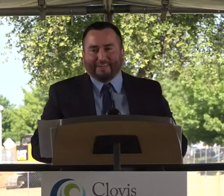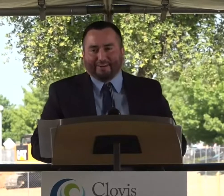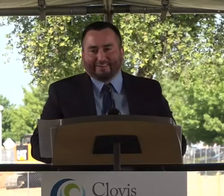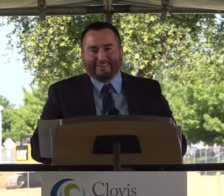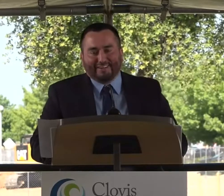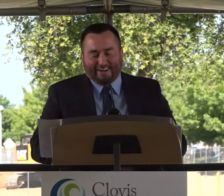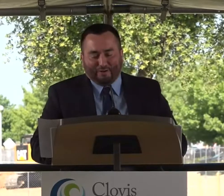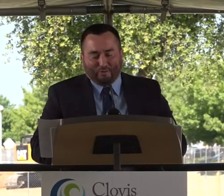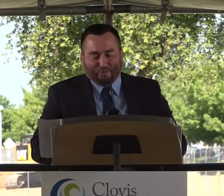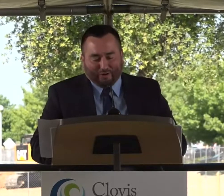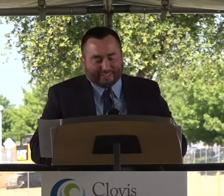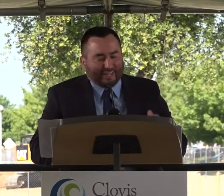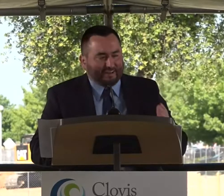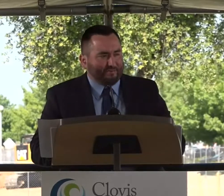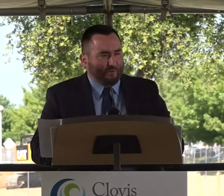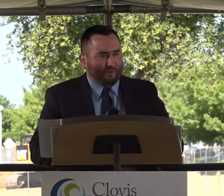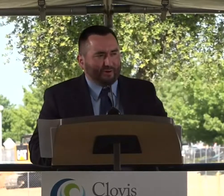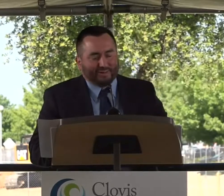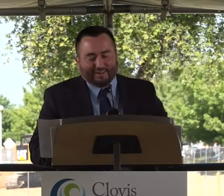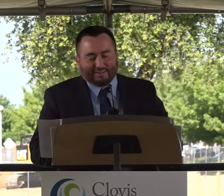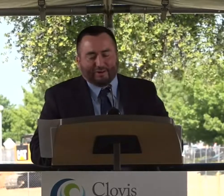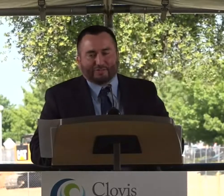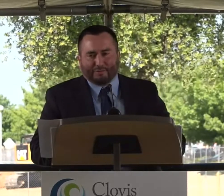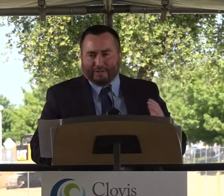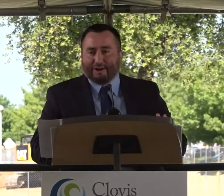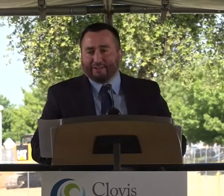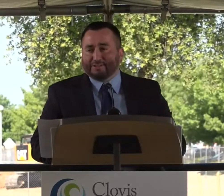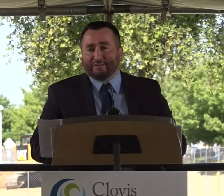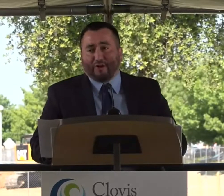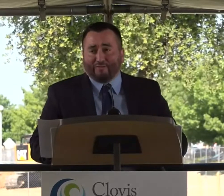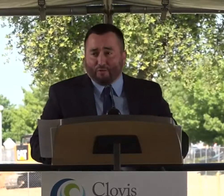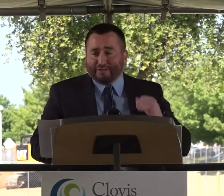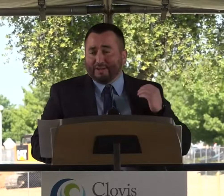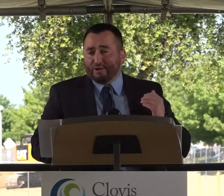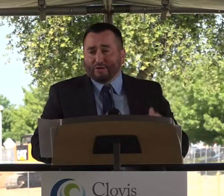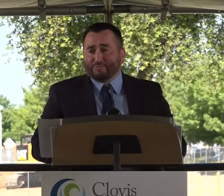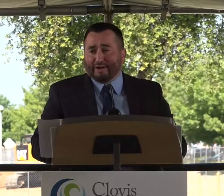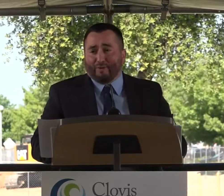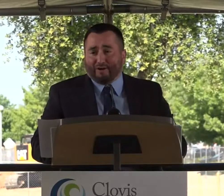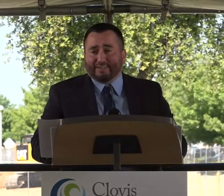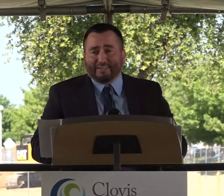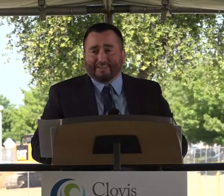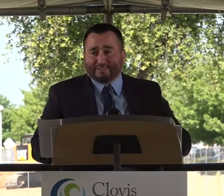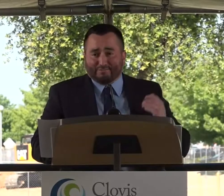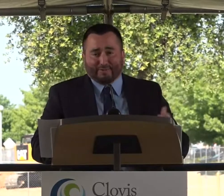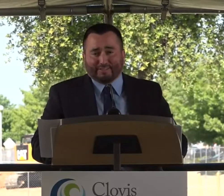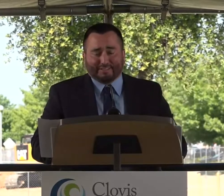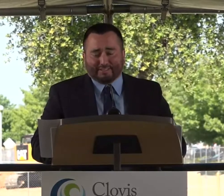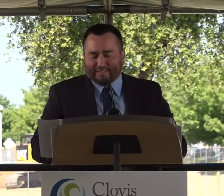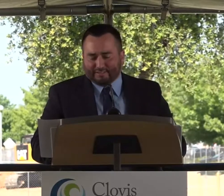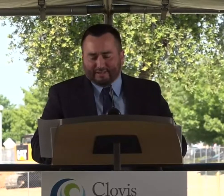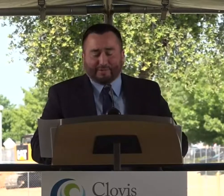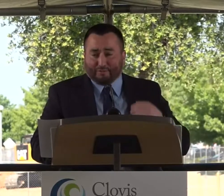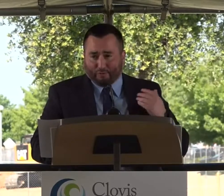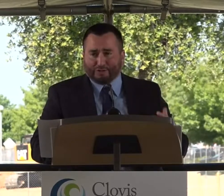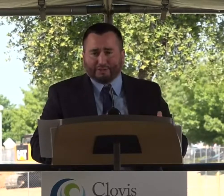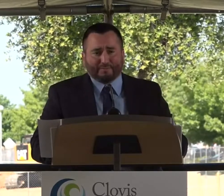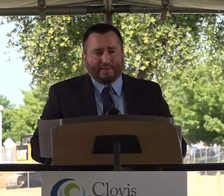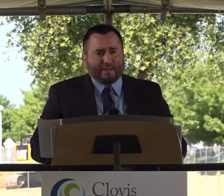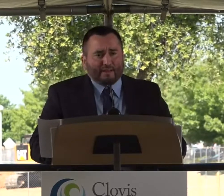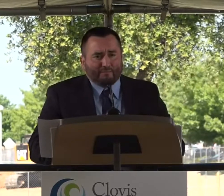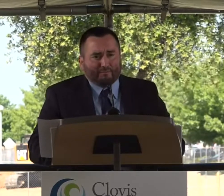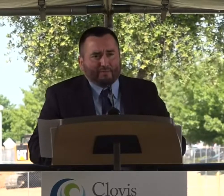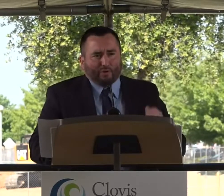excited to be here. We're excited for Clovis Community College and for everyone who has played a part in this building and coming to